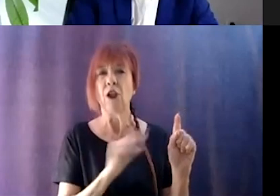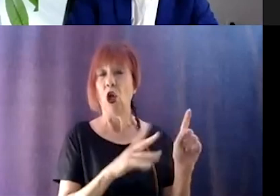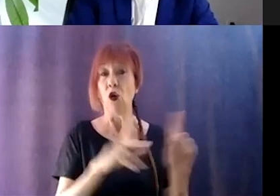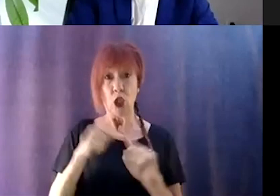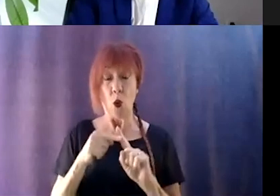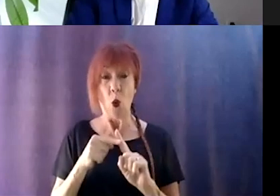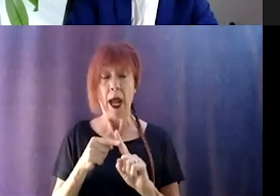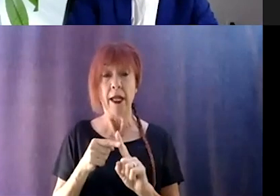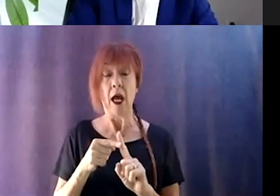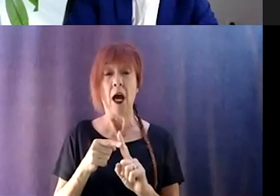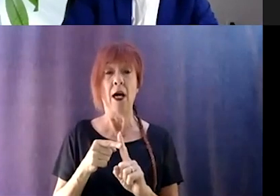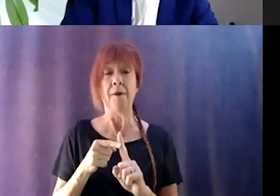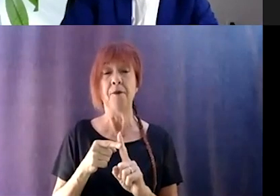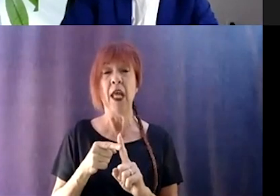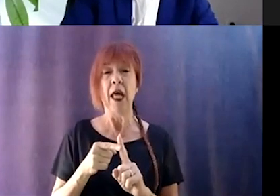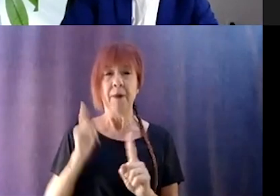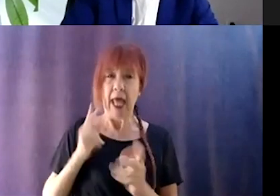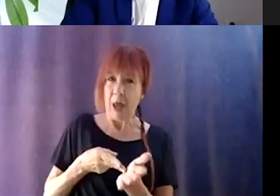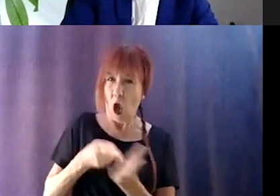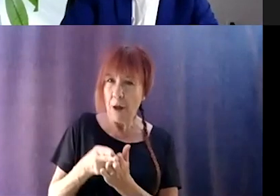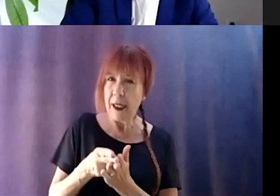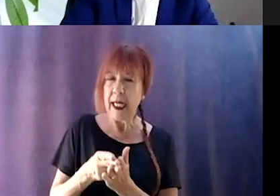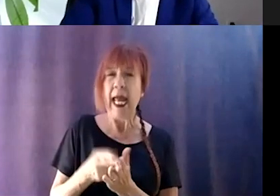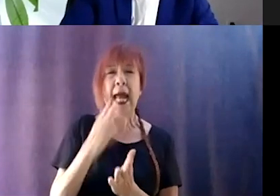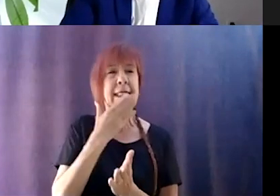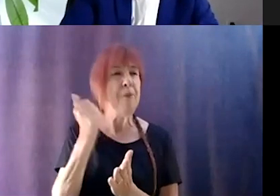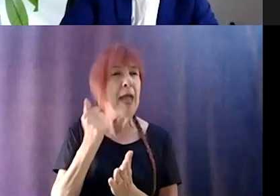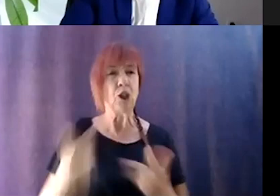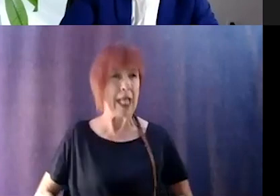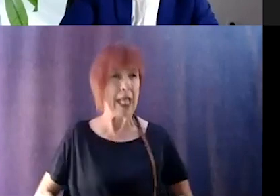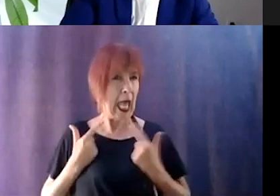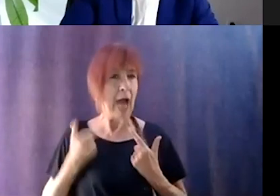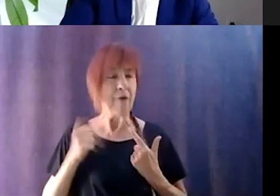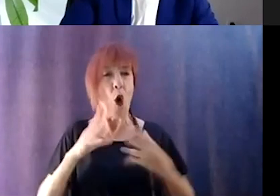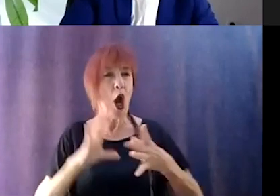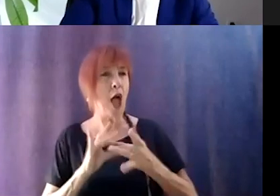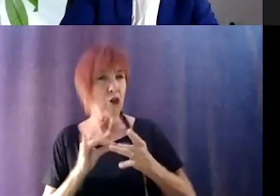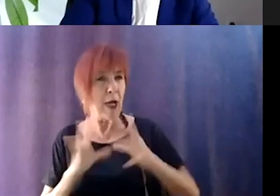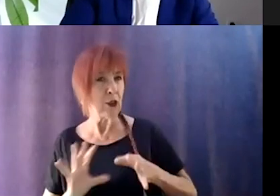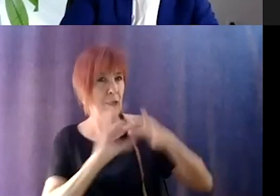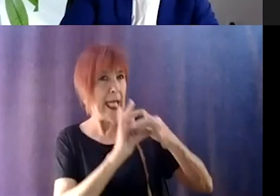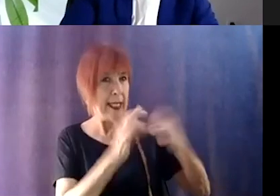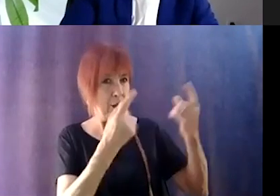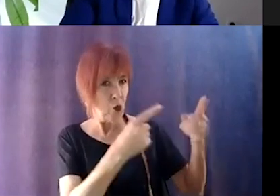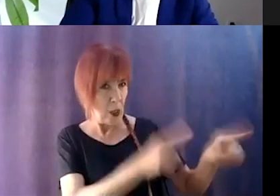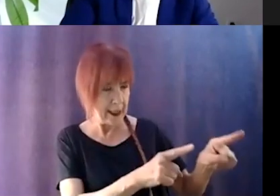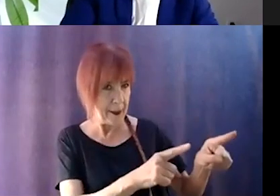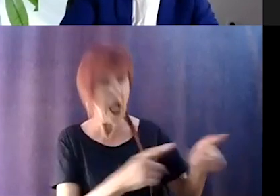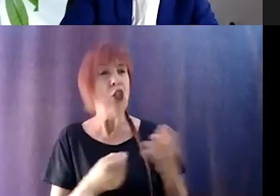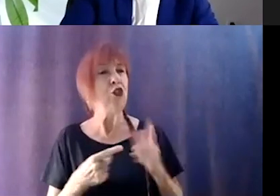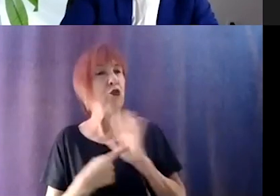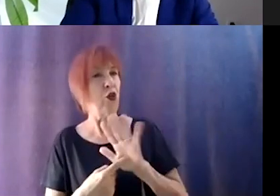recommend to go live, or to do a message that's addressing a situation, or show how you can support. So you saw a